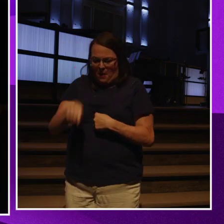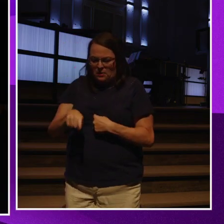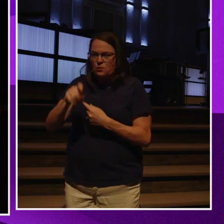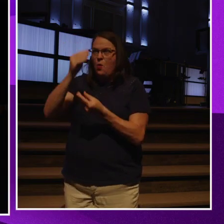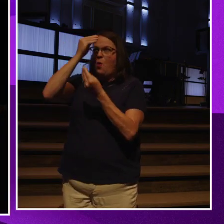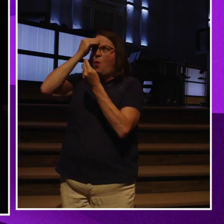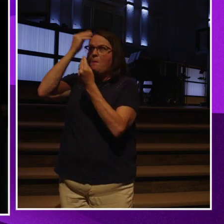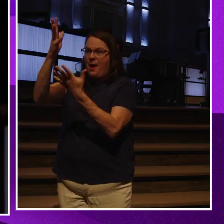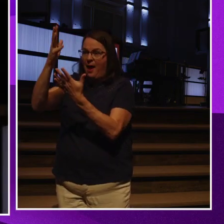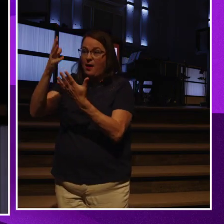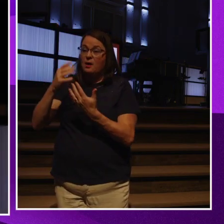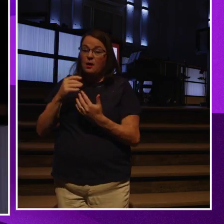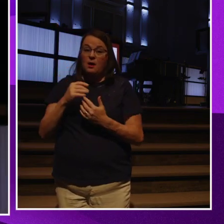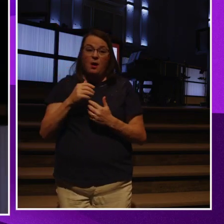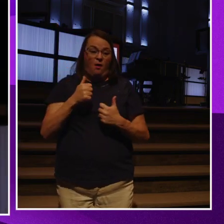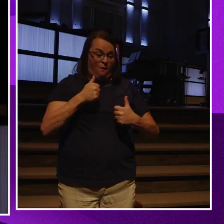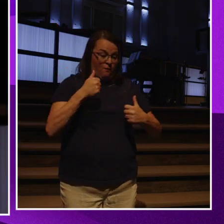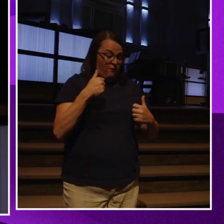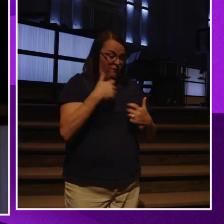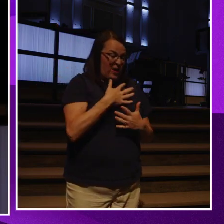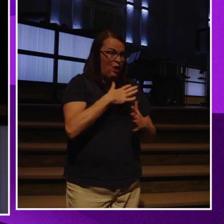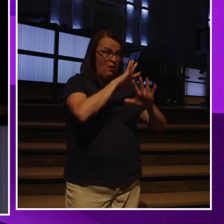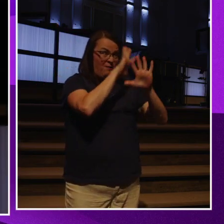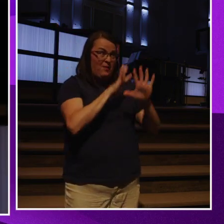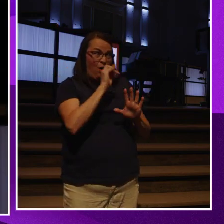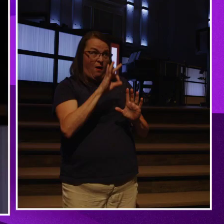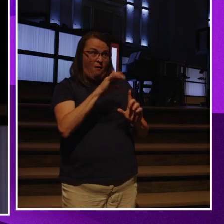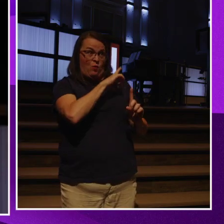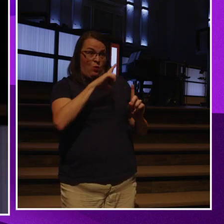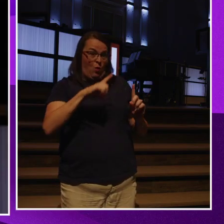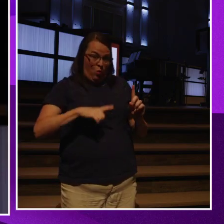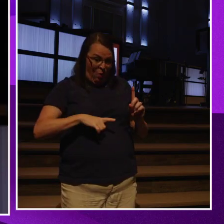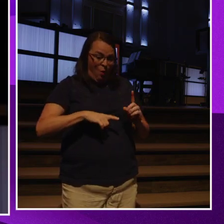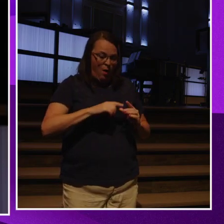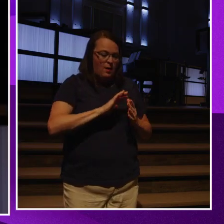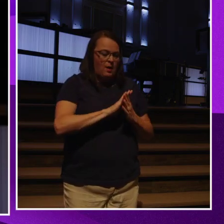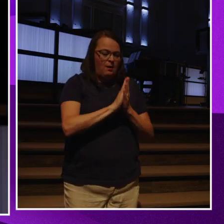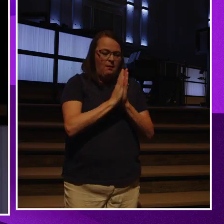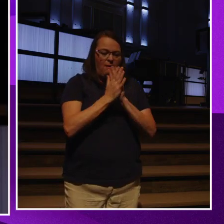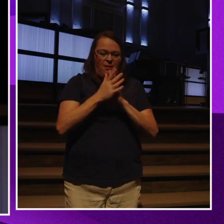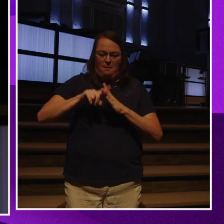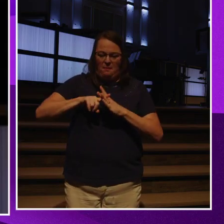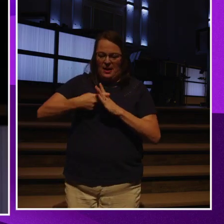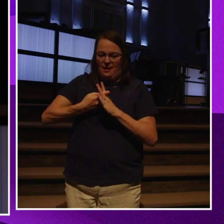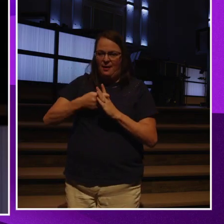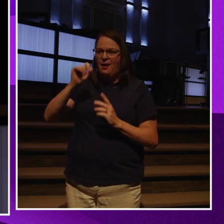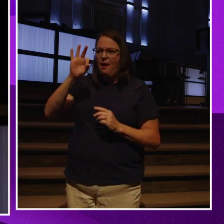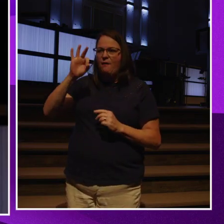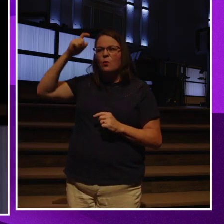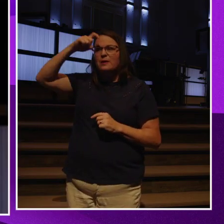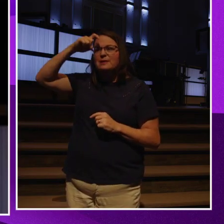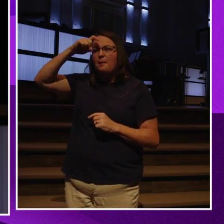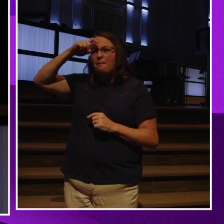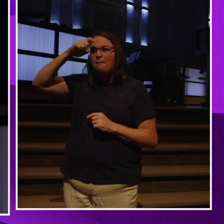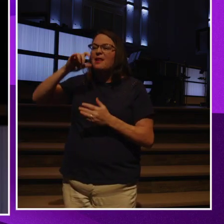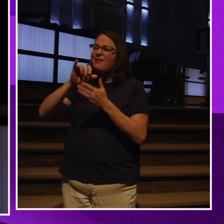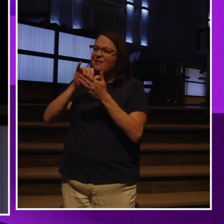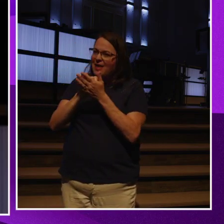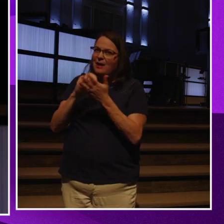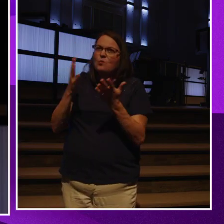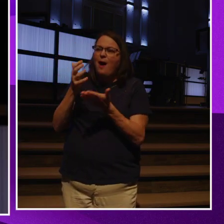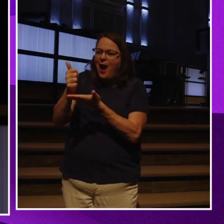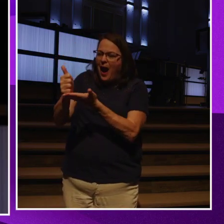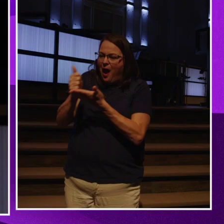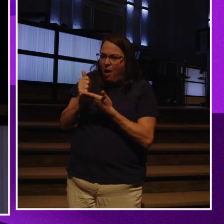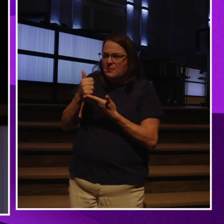the Lord, that respect, that just awareness of the Lord is the beginning of wisdom. That's what helps us